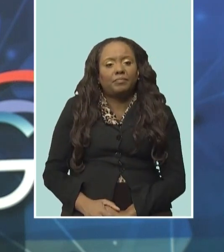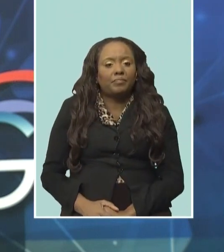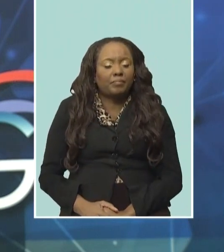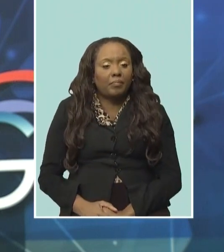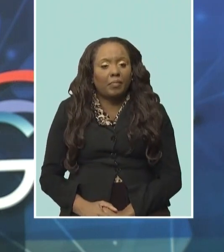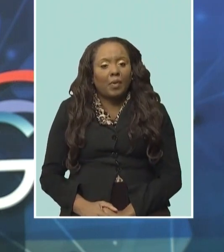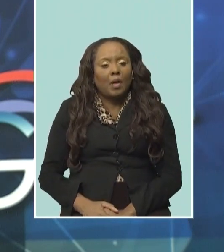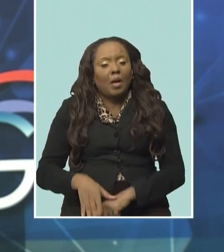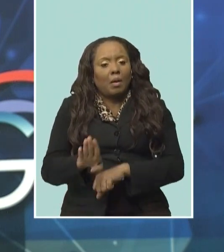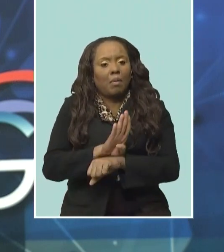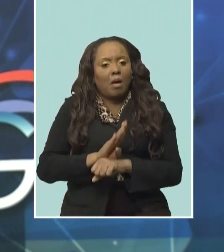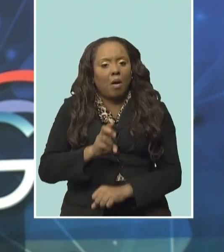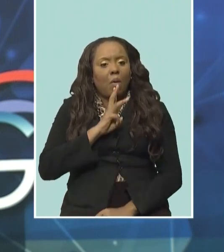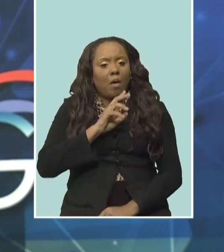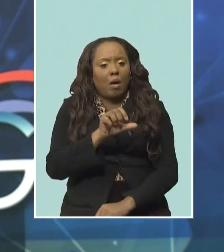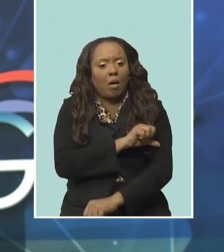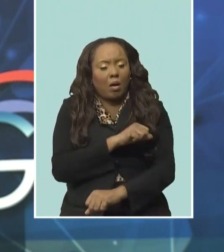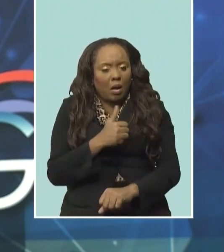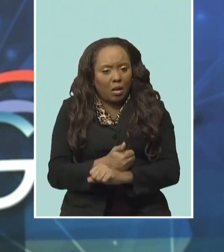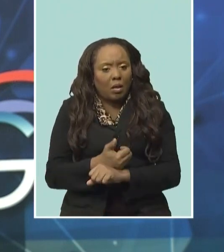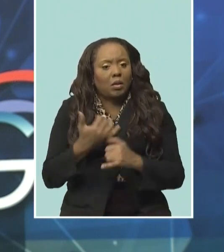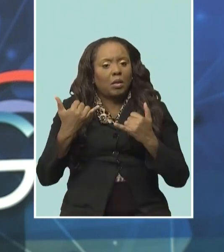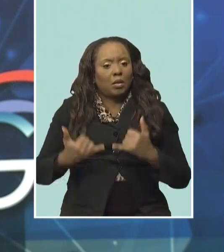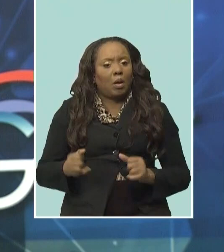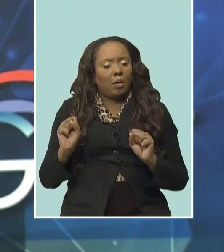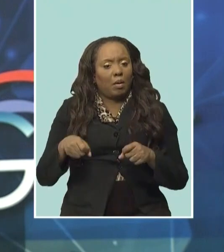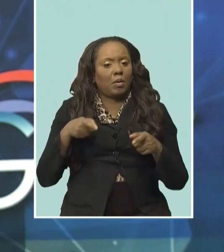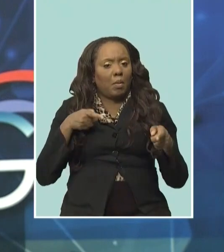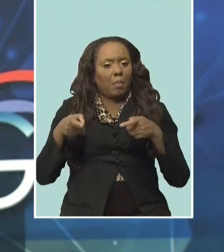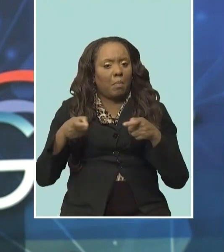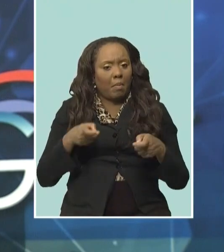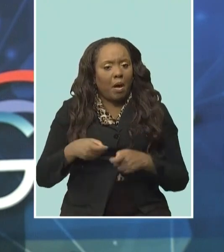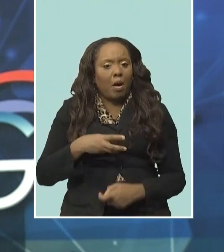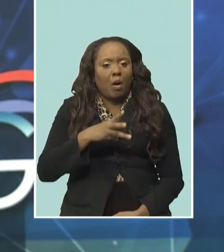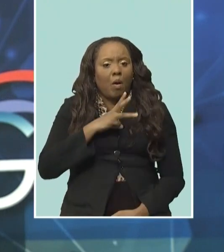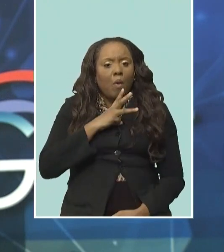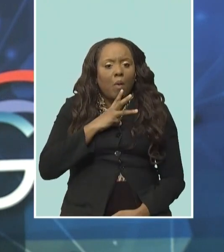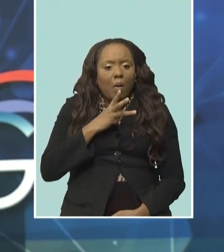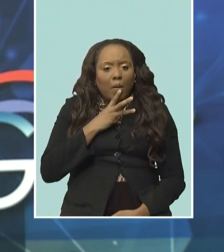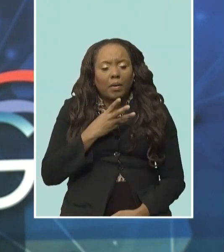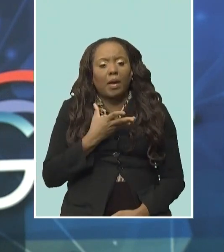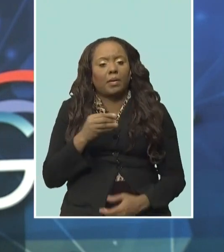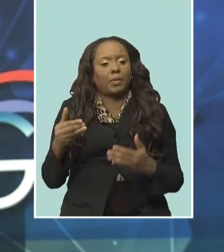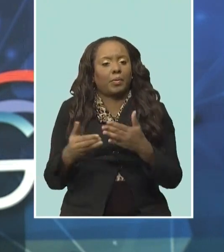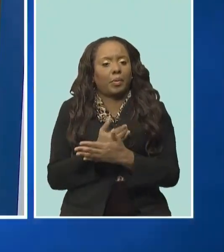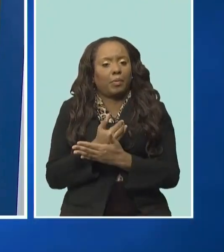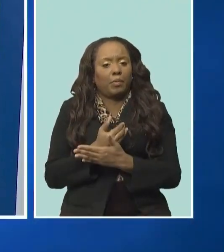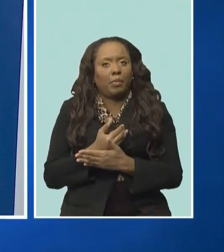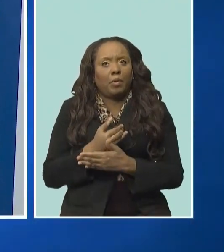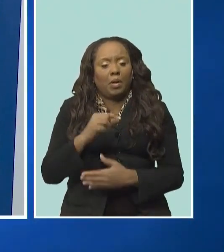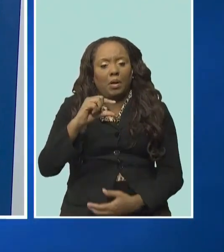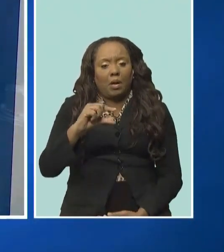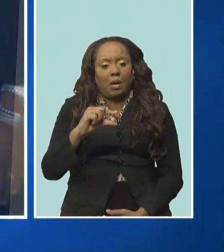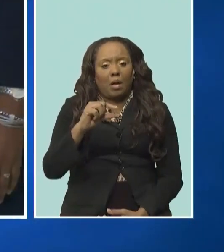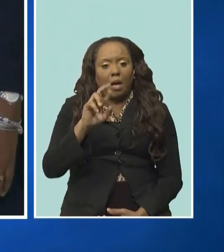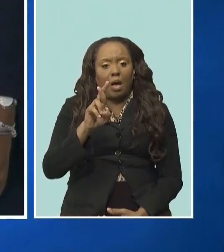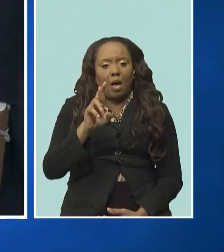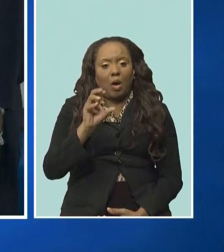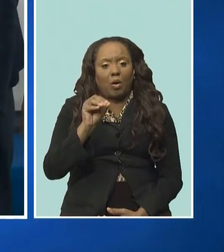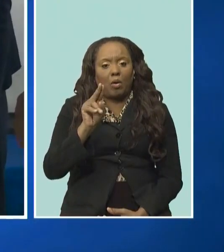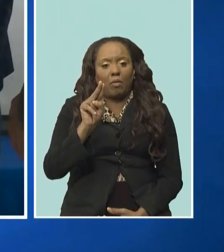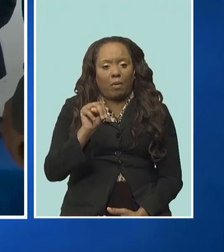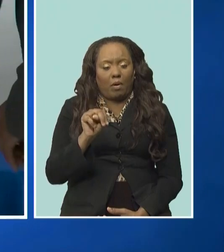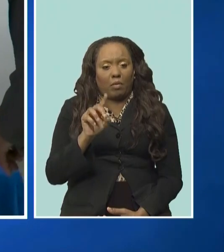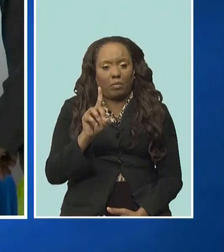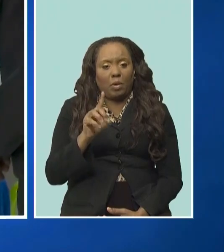but the Barbados Water Authority is now in a better position to manage the resource. The BWA now has at its disposal new